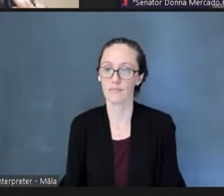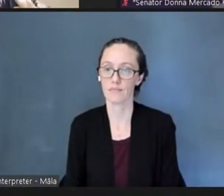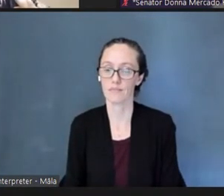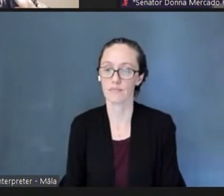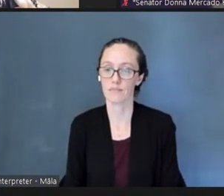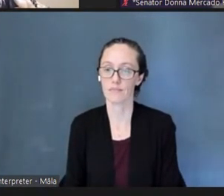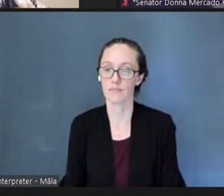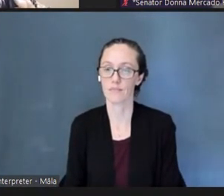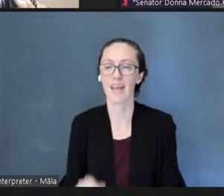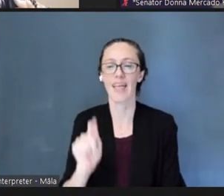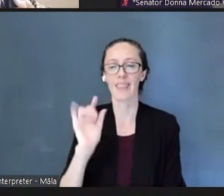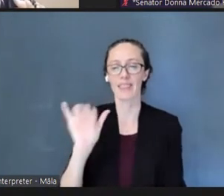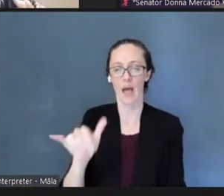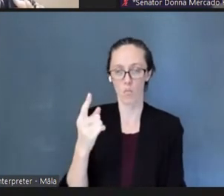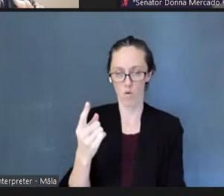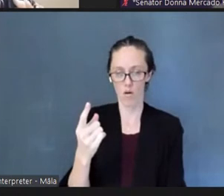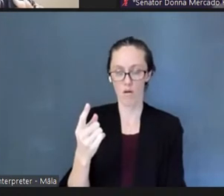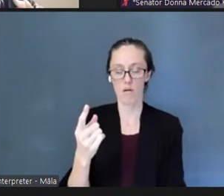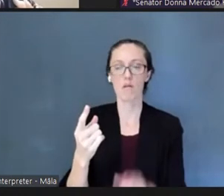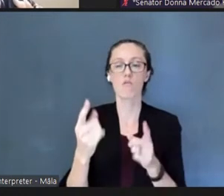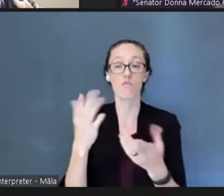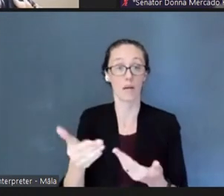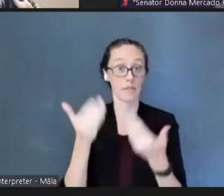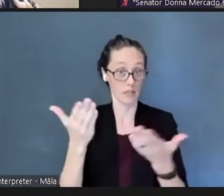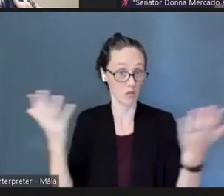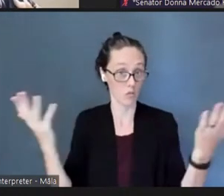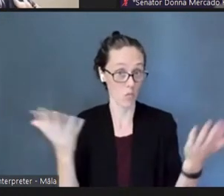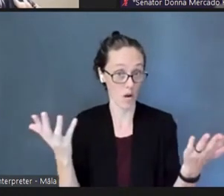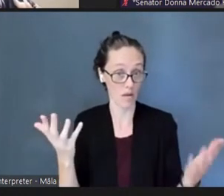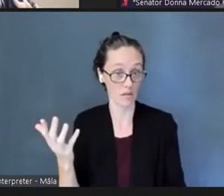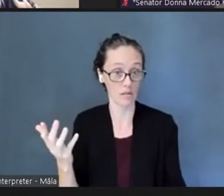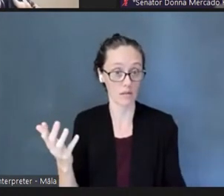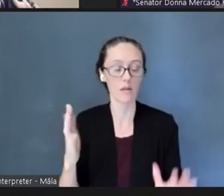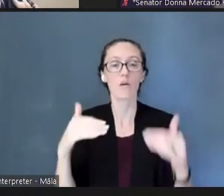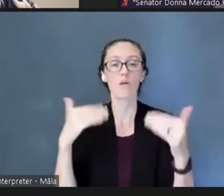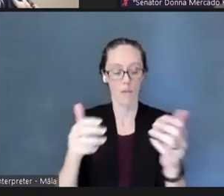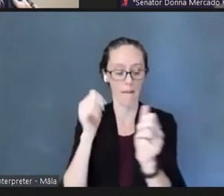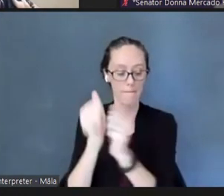So on this one, the recommendation is to pass